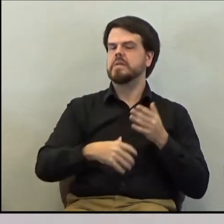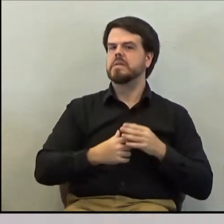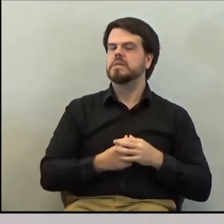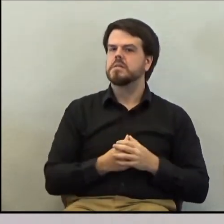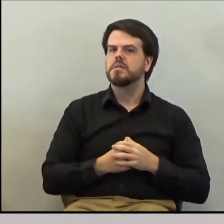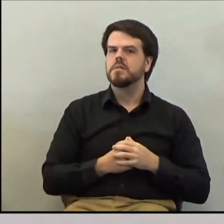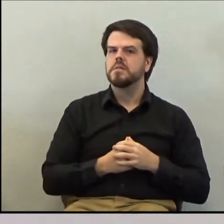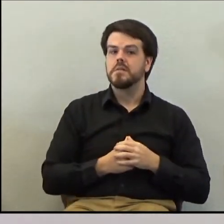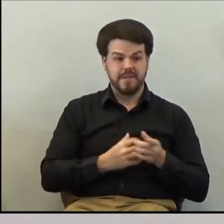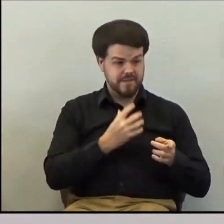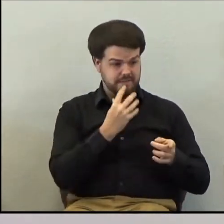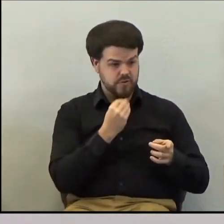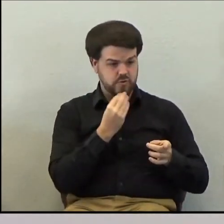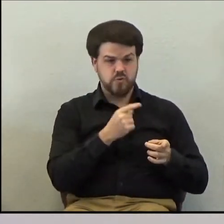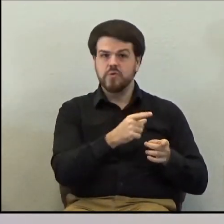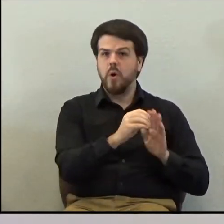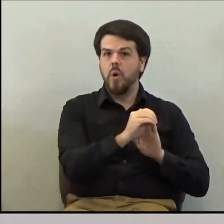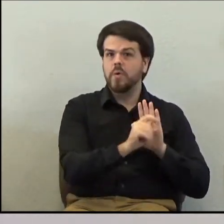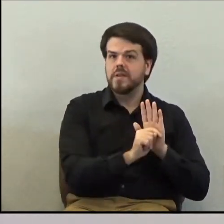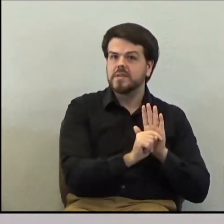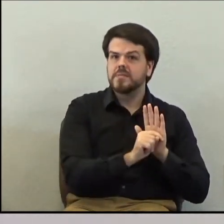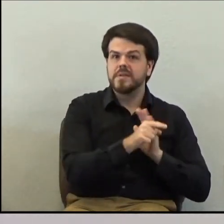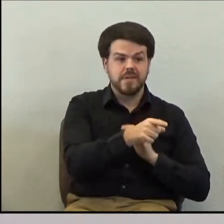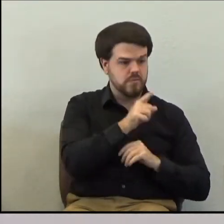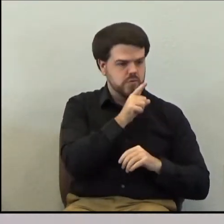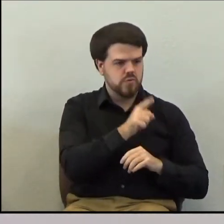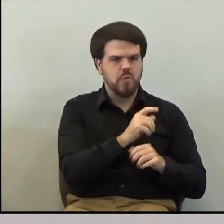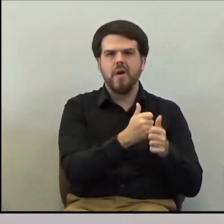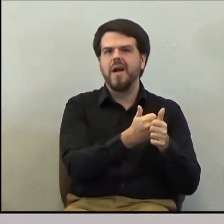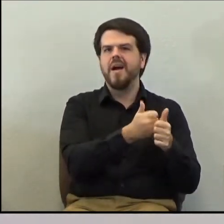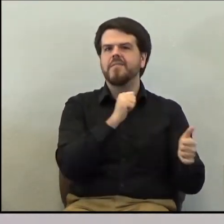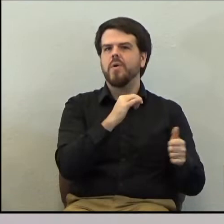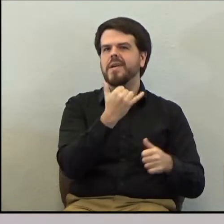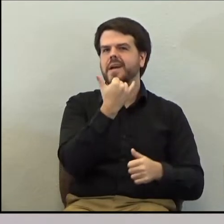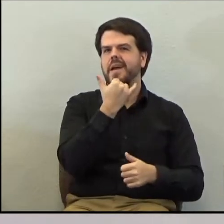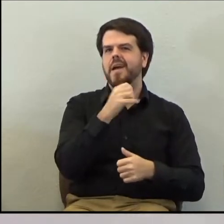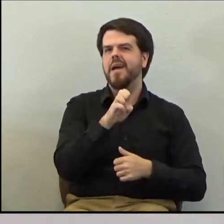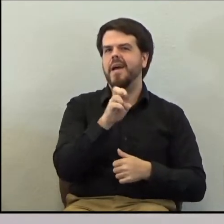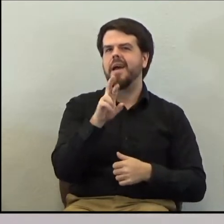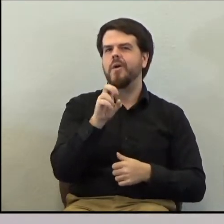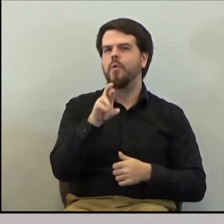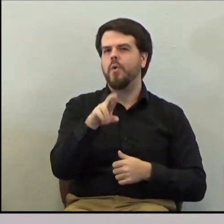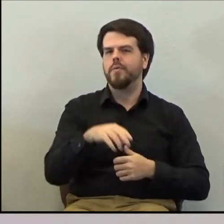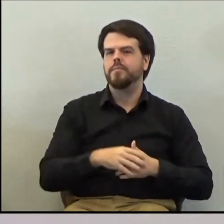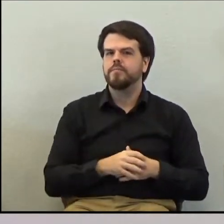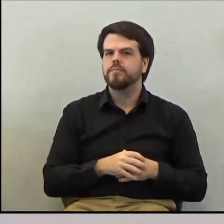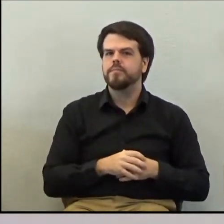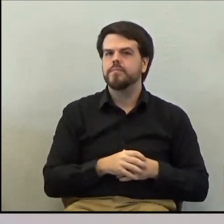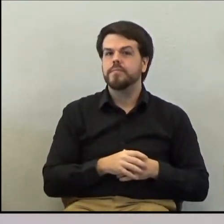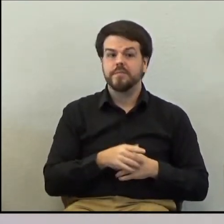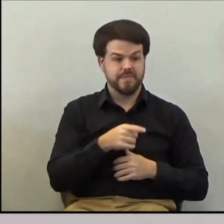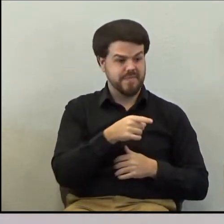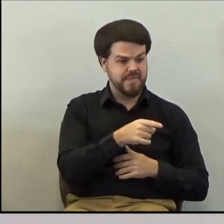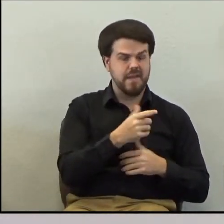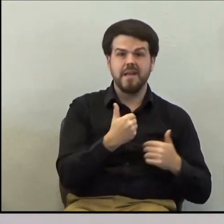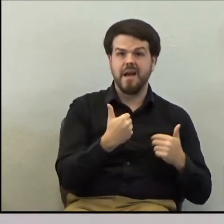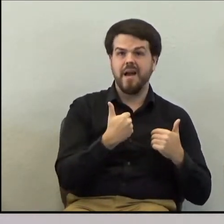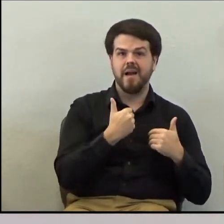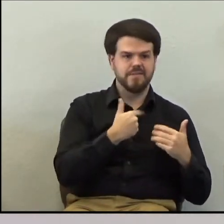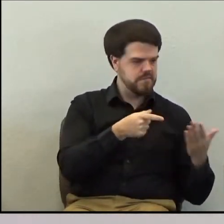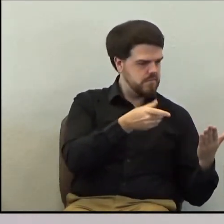And the Jews, in copying the Old Testament, made sure that errors did not creep in, that the original they